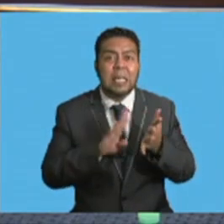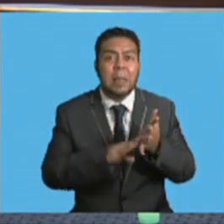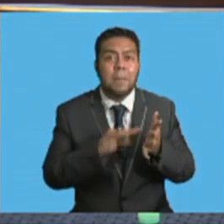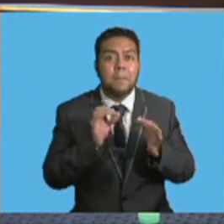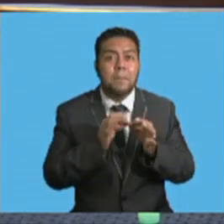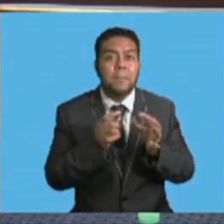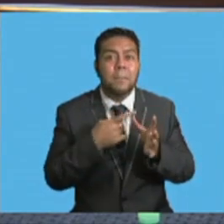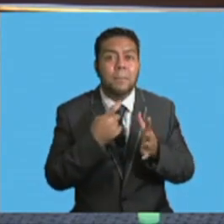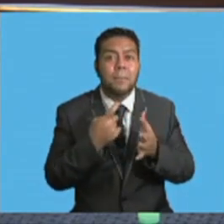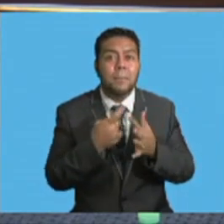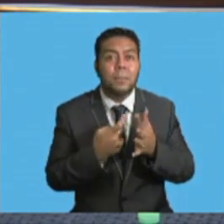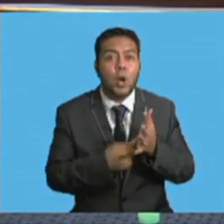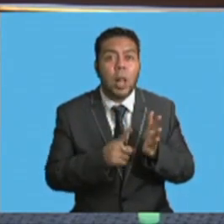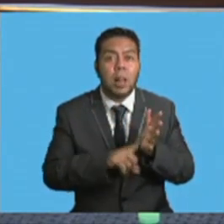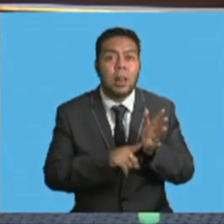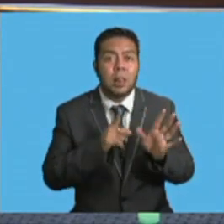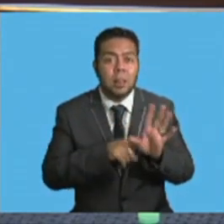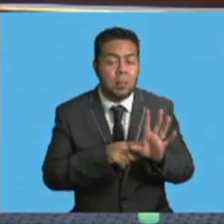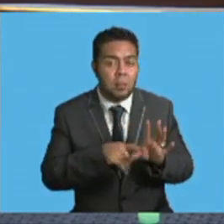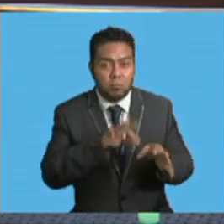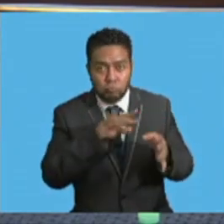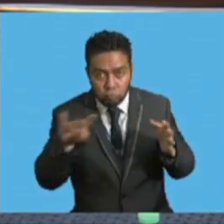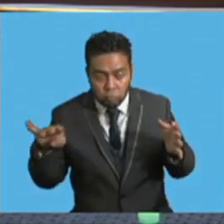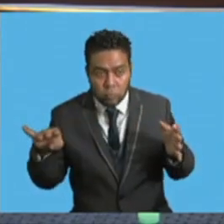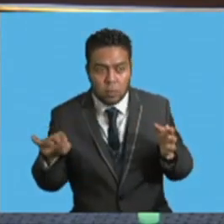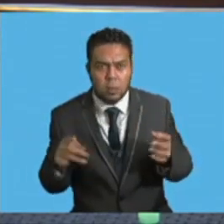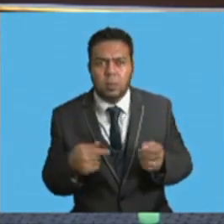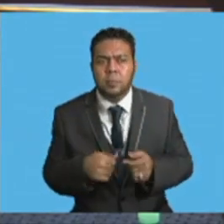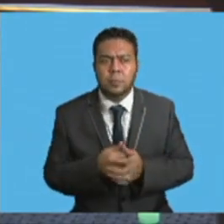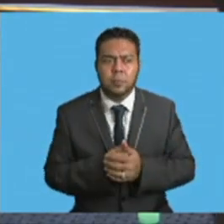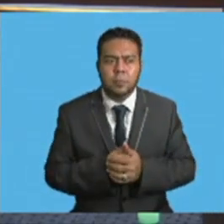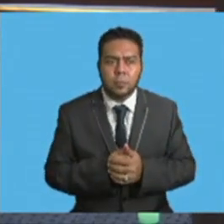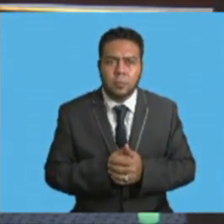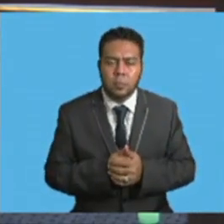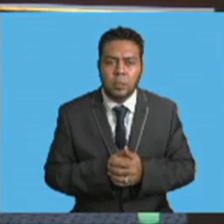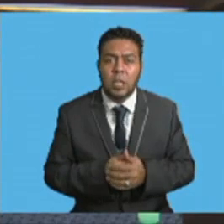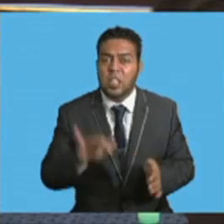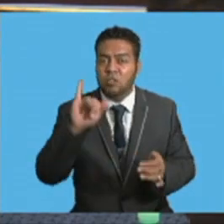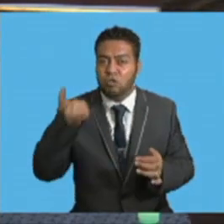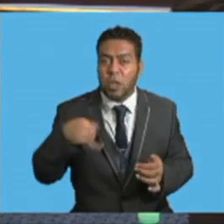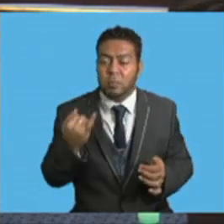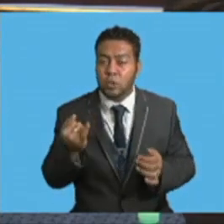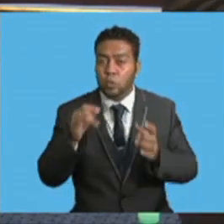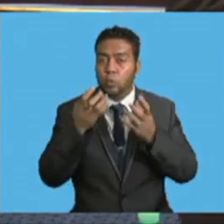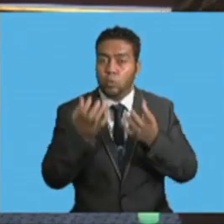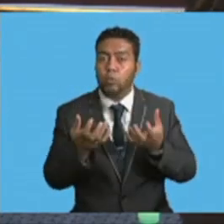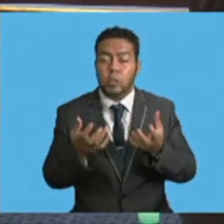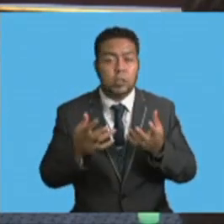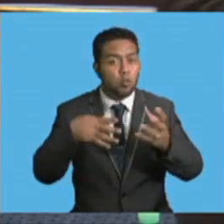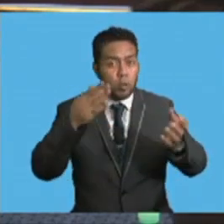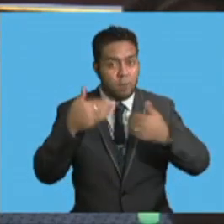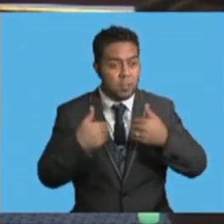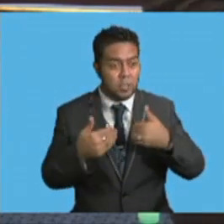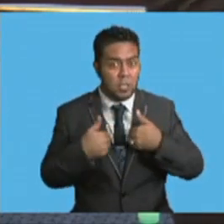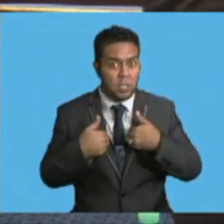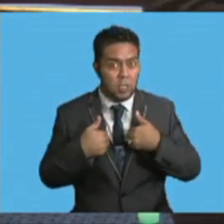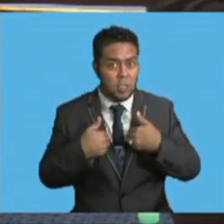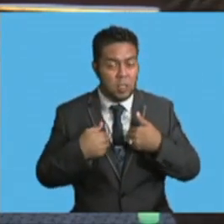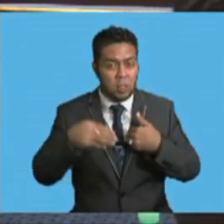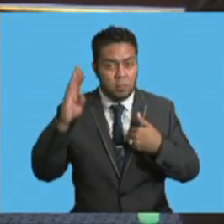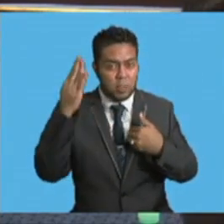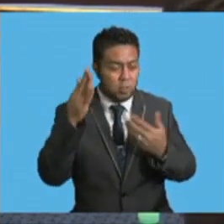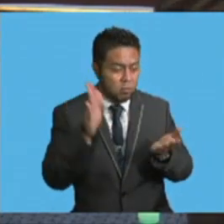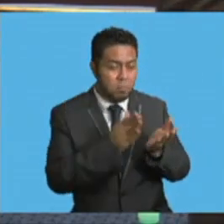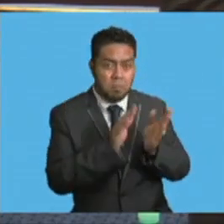a thesis at James Cook University, and I'm not sure whether it was a master's or PhD thesis, published in